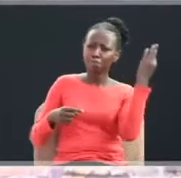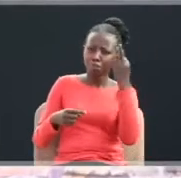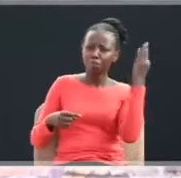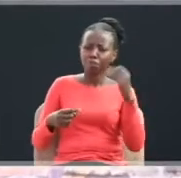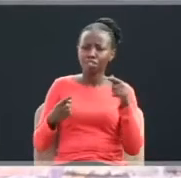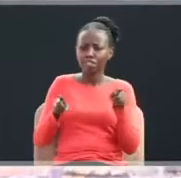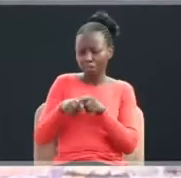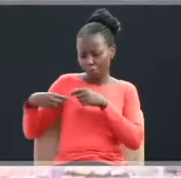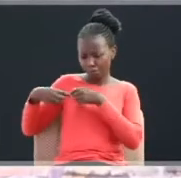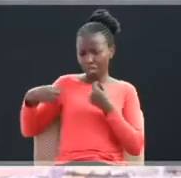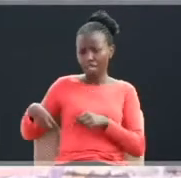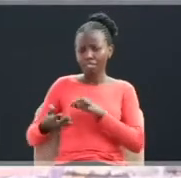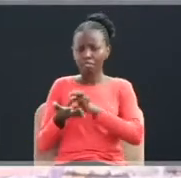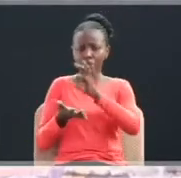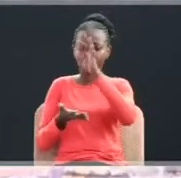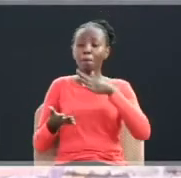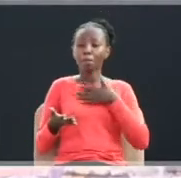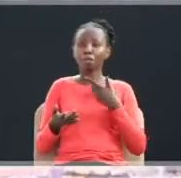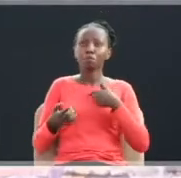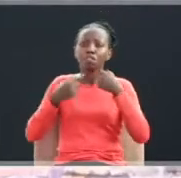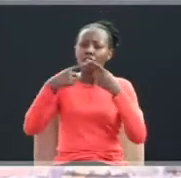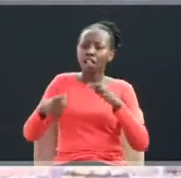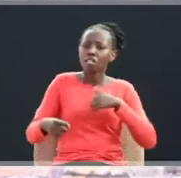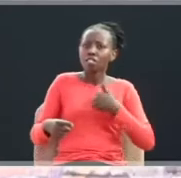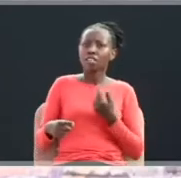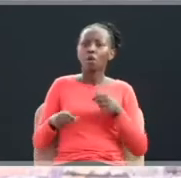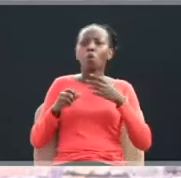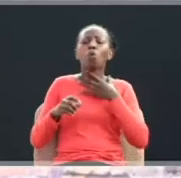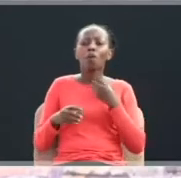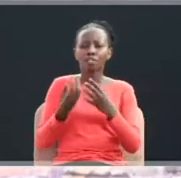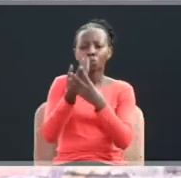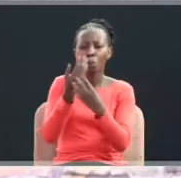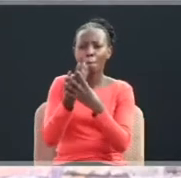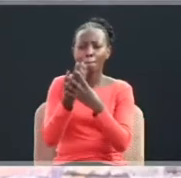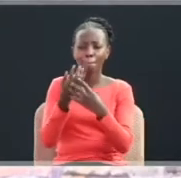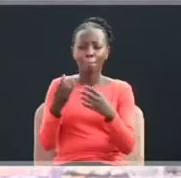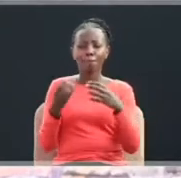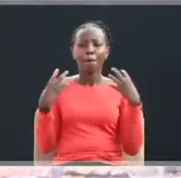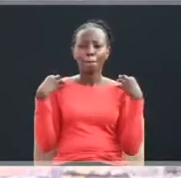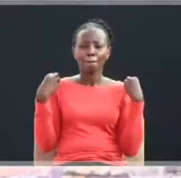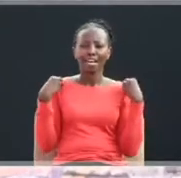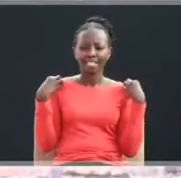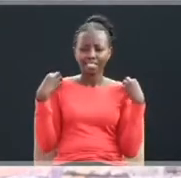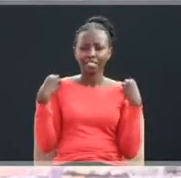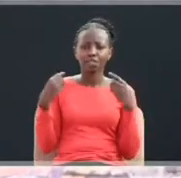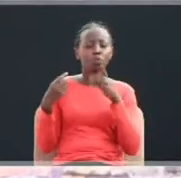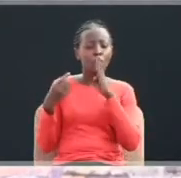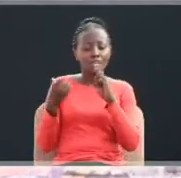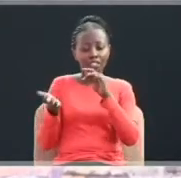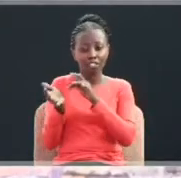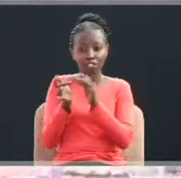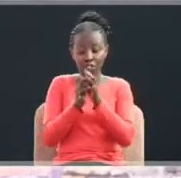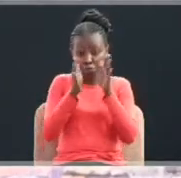spirit, and I told myself that I want to be a practical Christian. I want to walk with some characteristics that